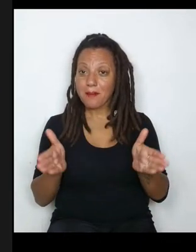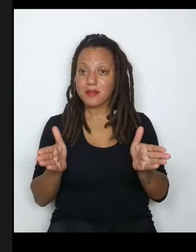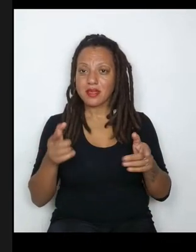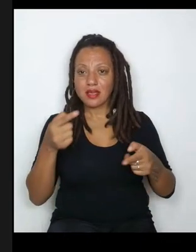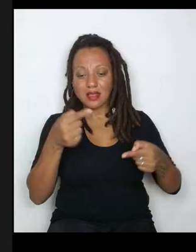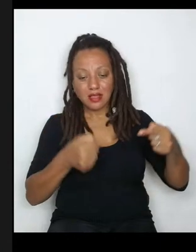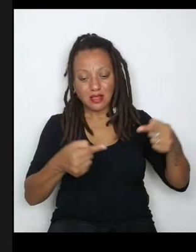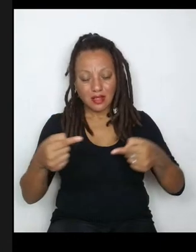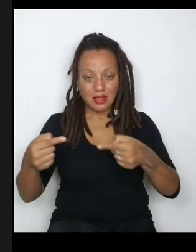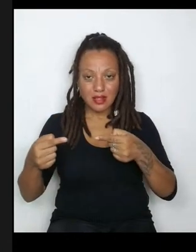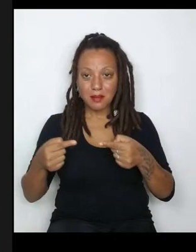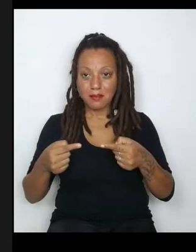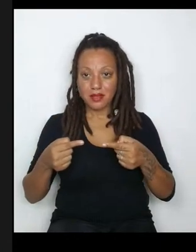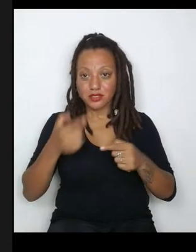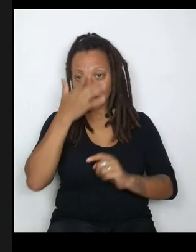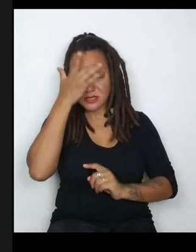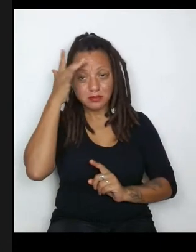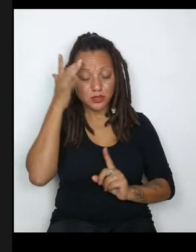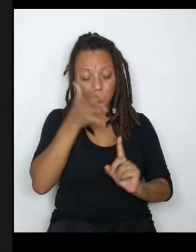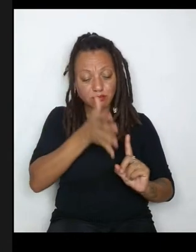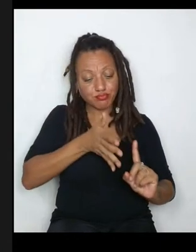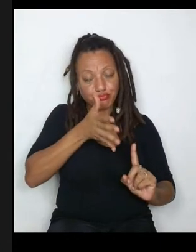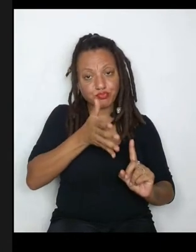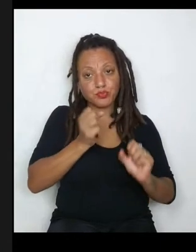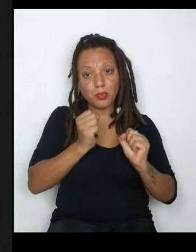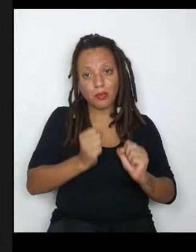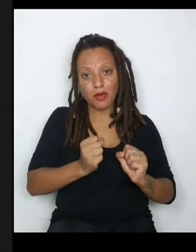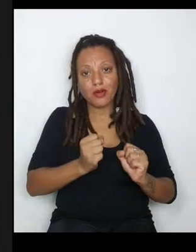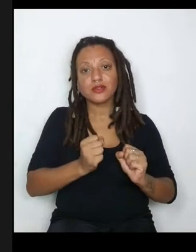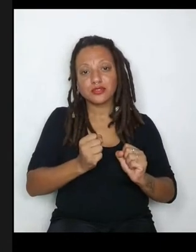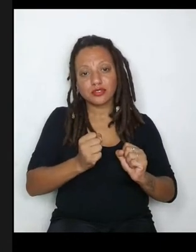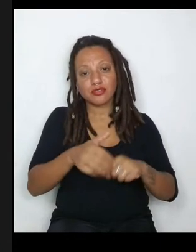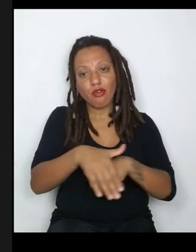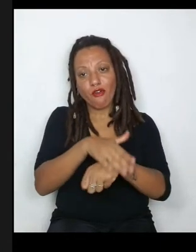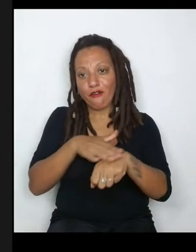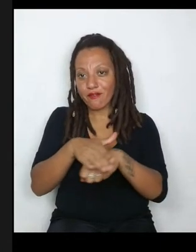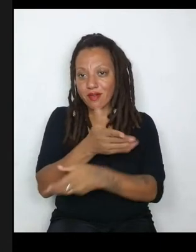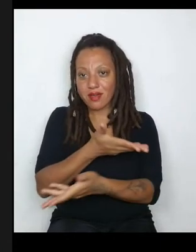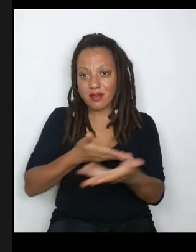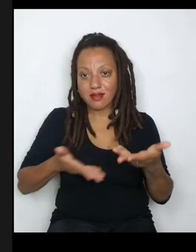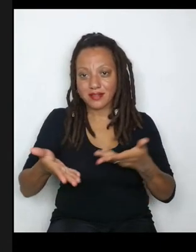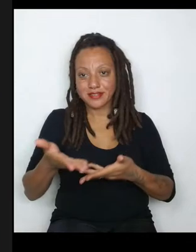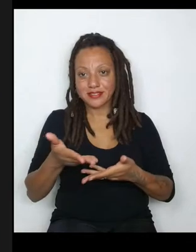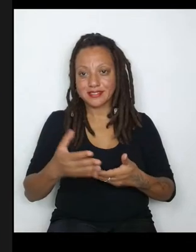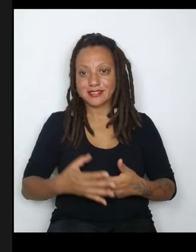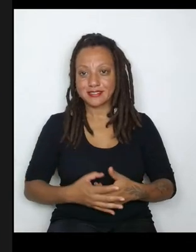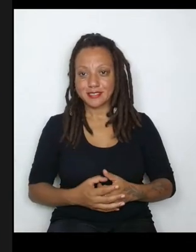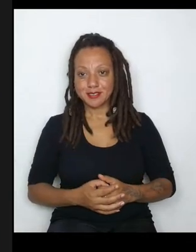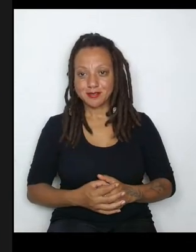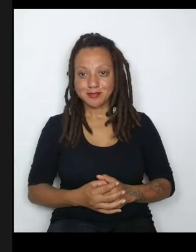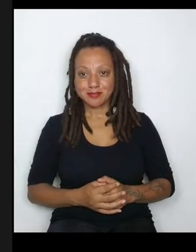opportunity for you the speakers to ask questions to each other thank you